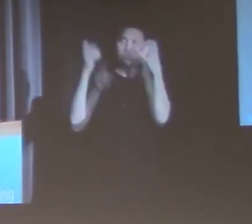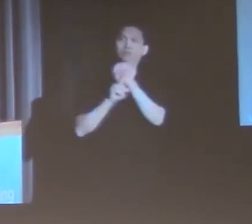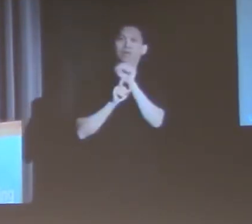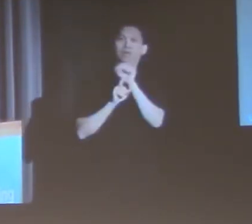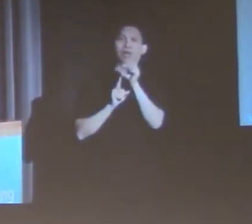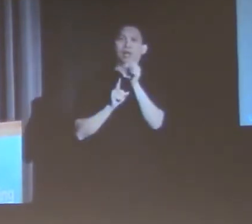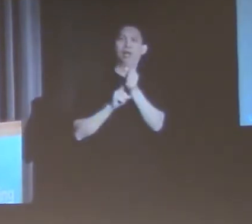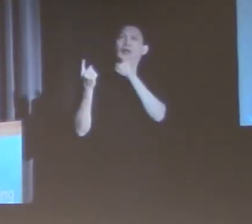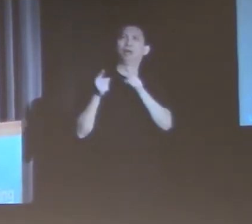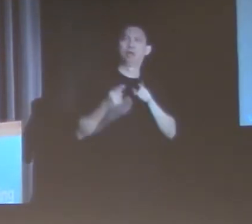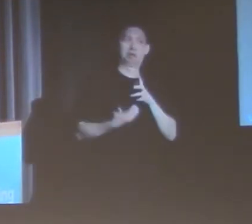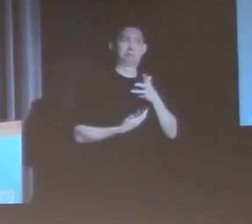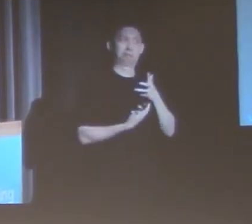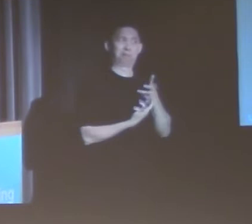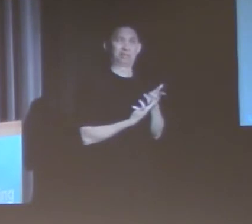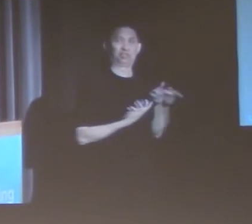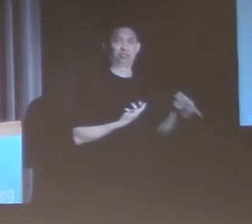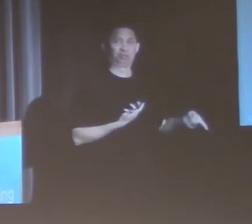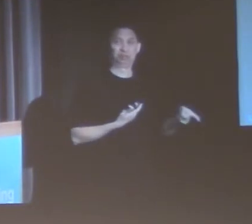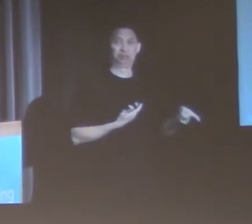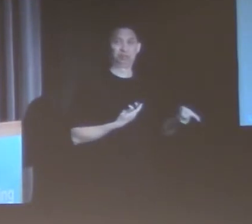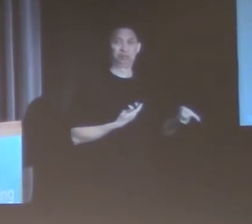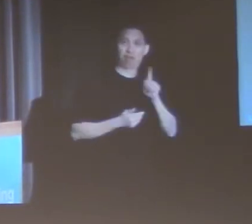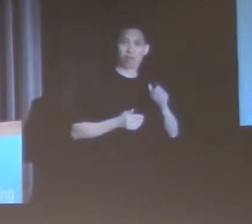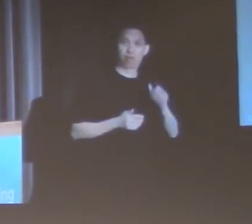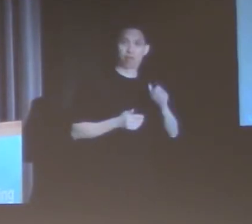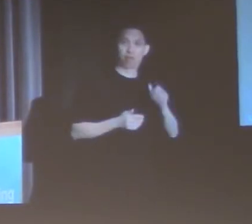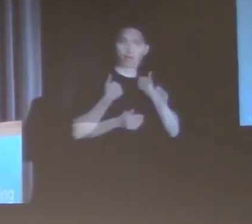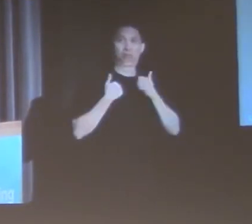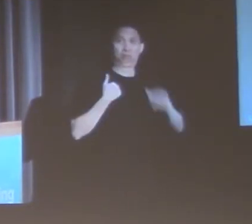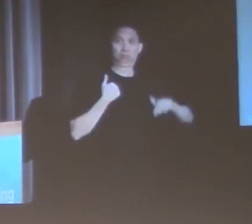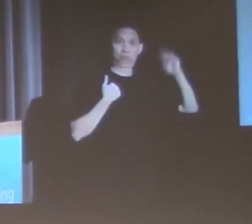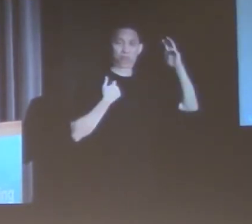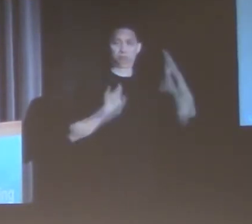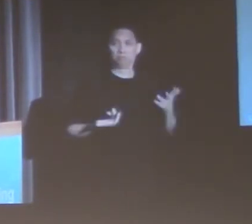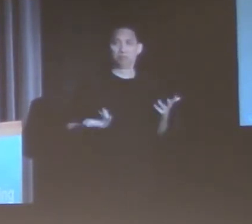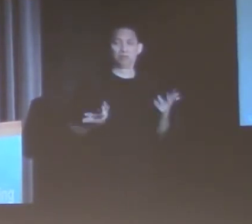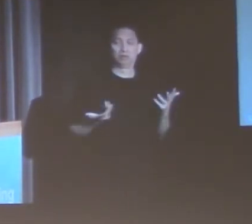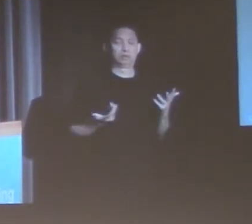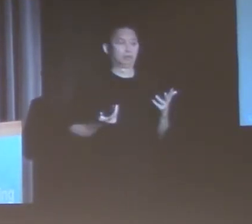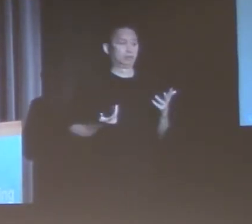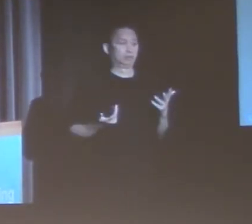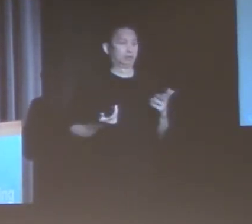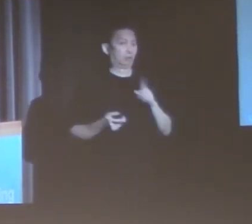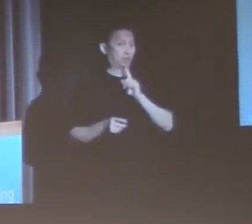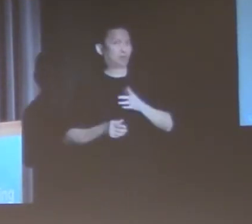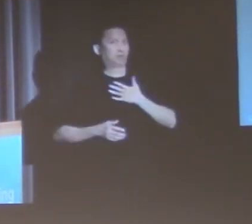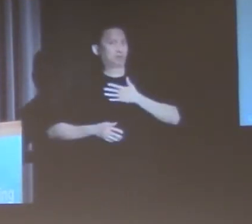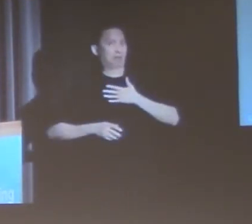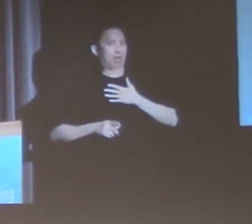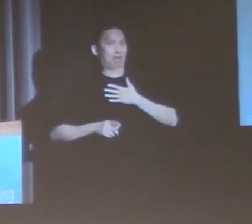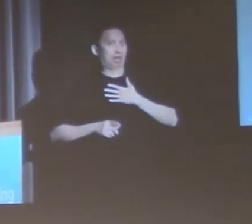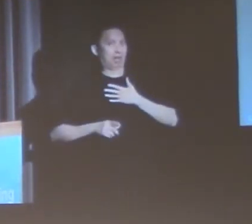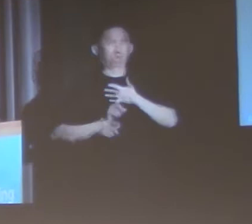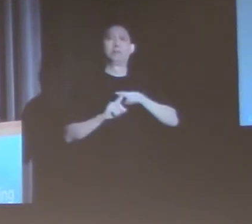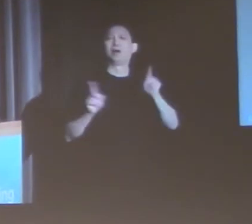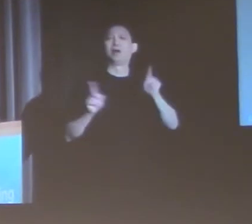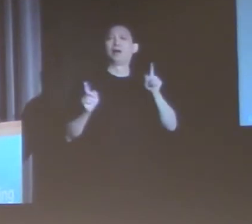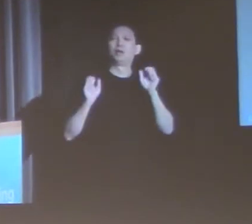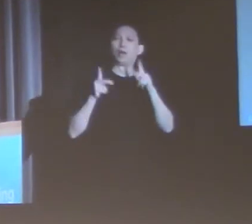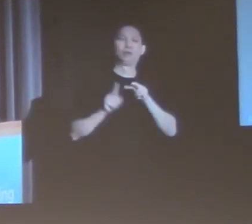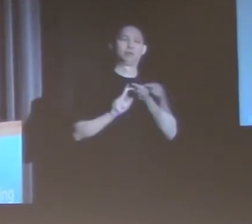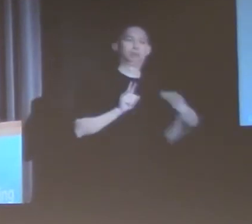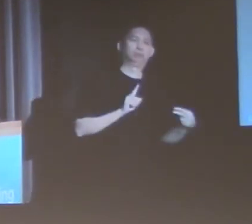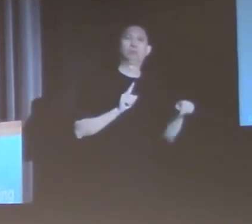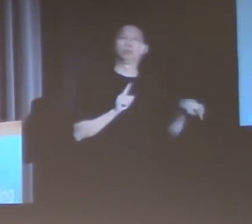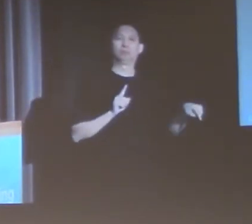and allow it to kind of live in this feeling of like, well, this is so subjective, right? And it's okay, because that's exactly what has been